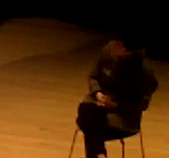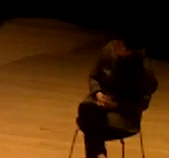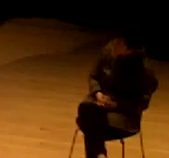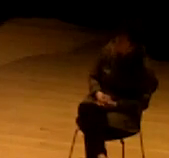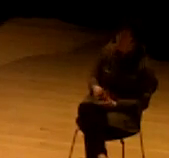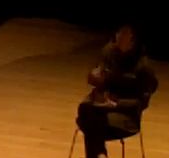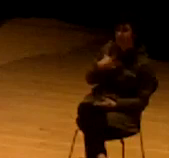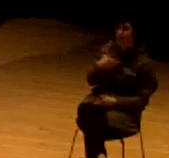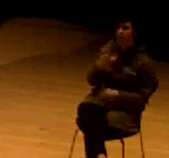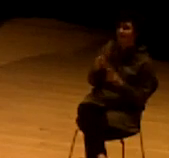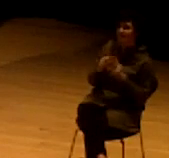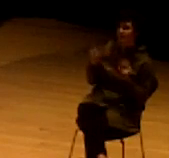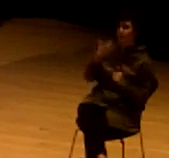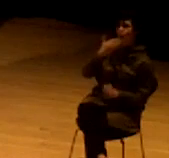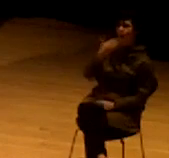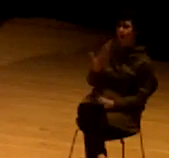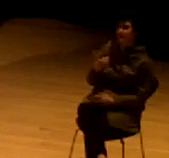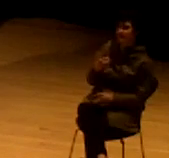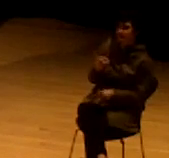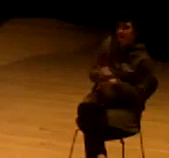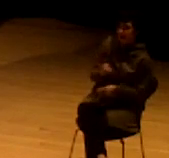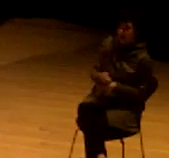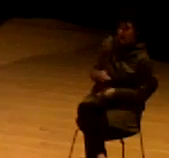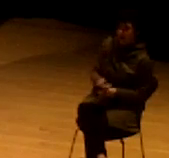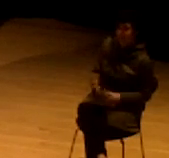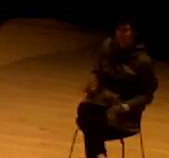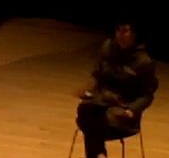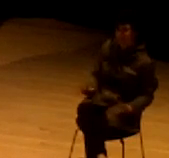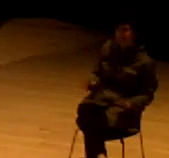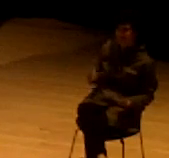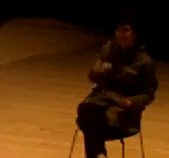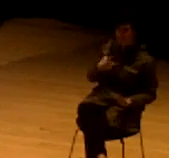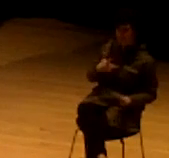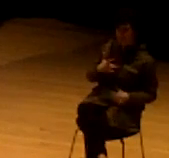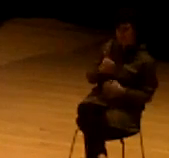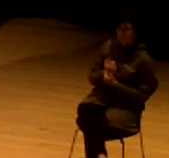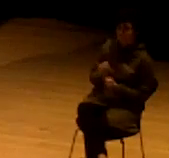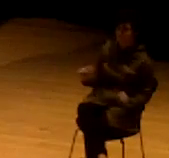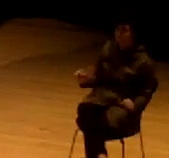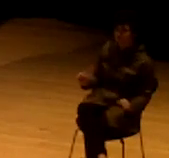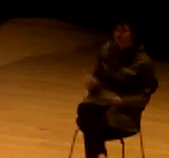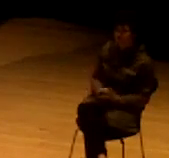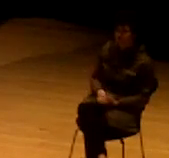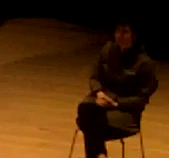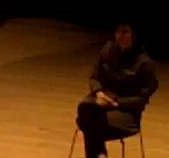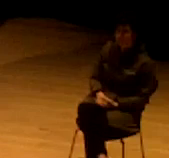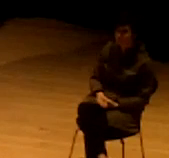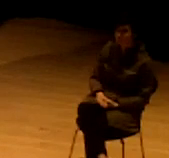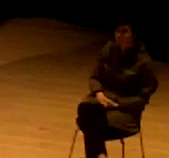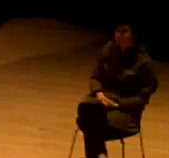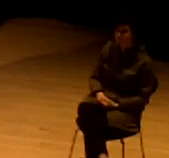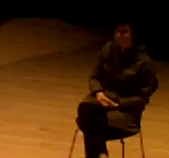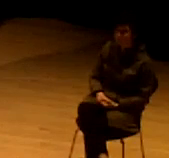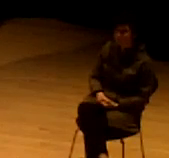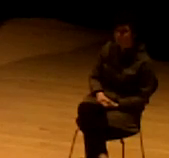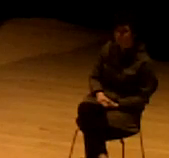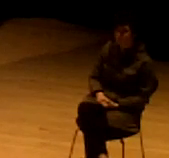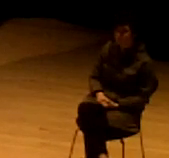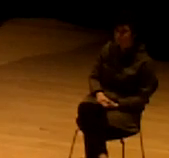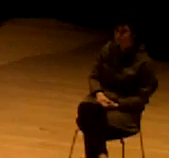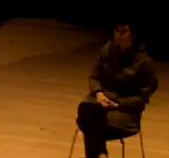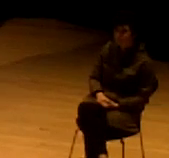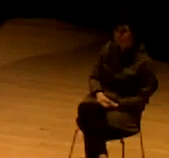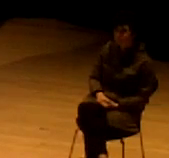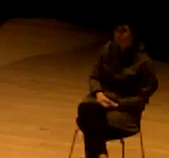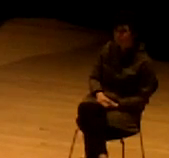taken care of because of Tamar's particular choreographic language and the fact that I think inhabiting a